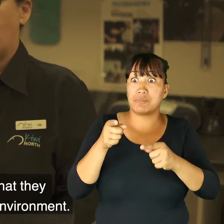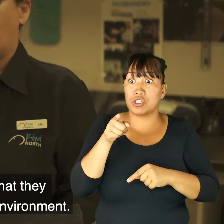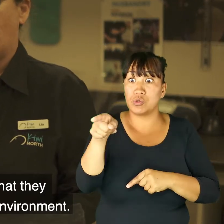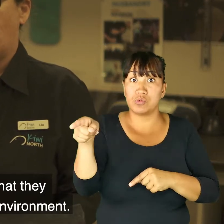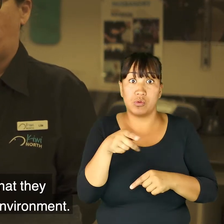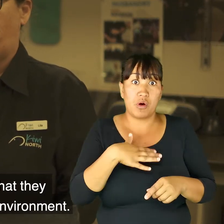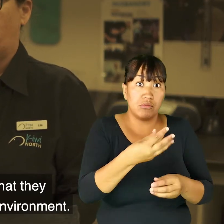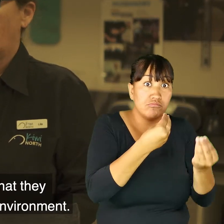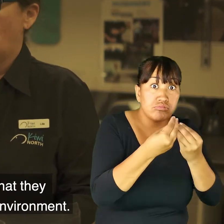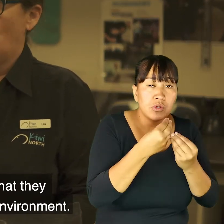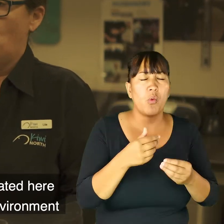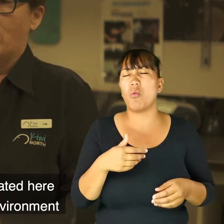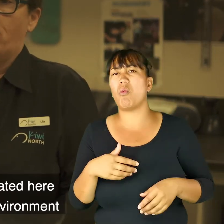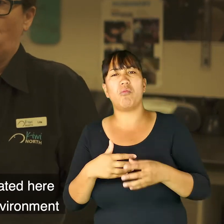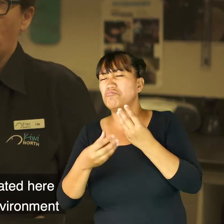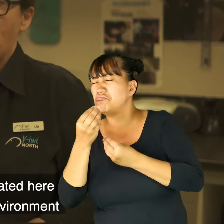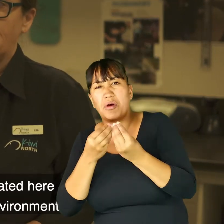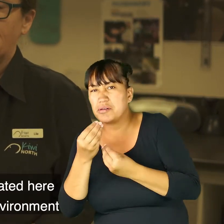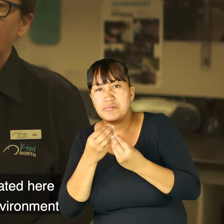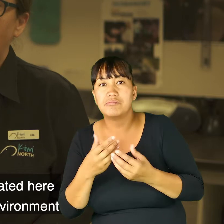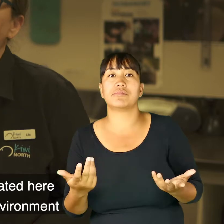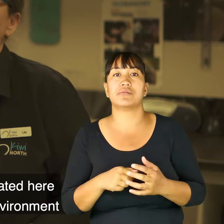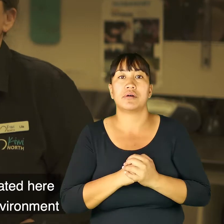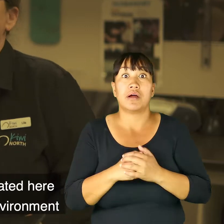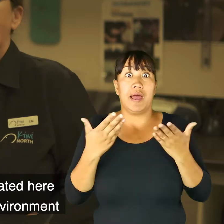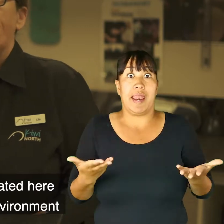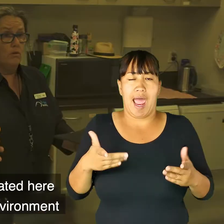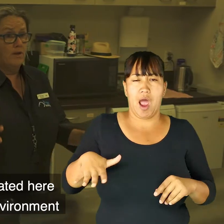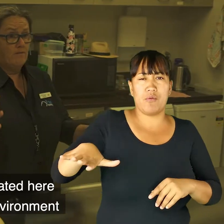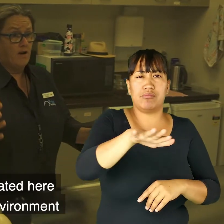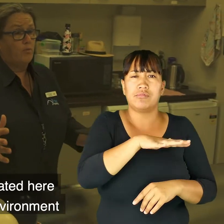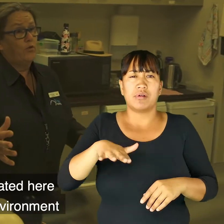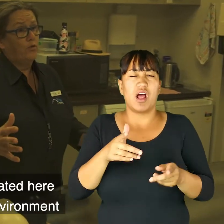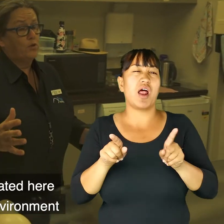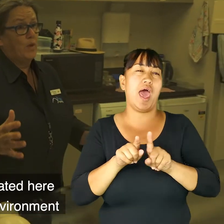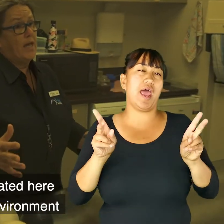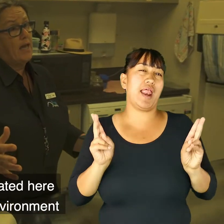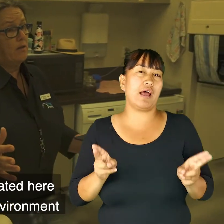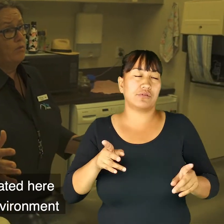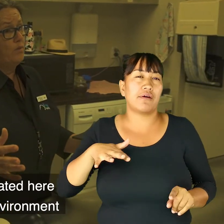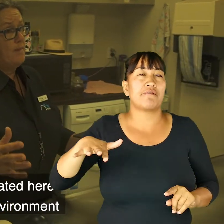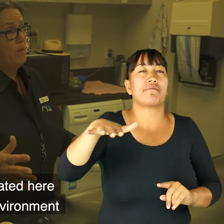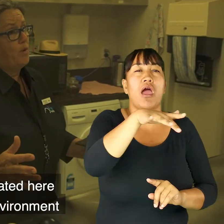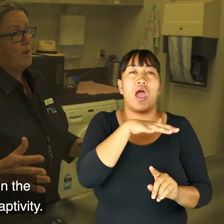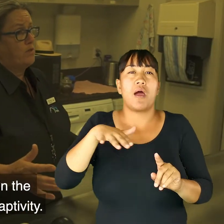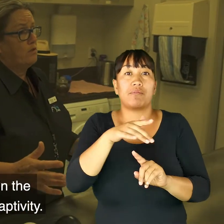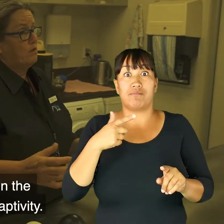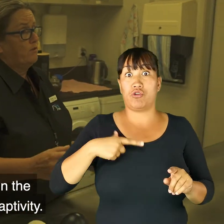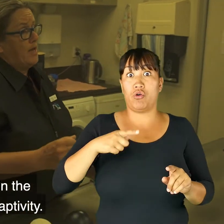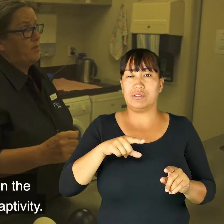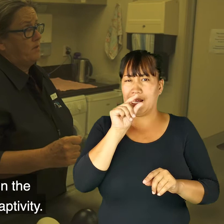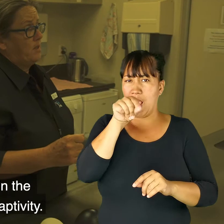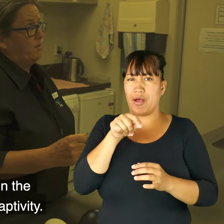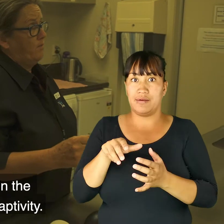in their environment. What we have created here is as natural an environment as we